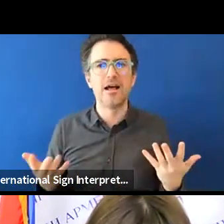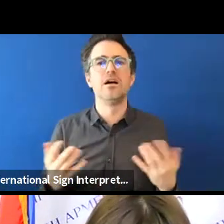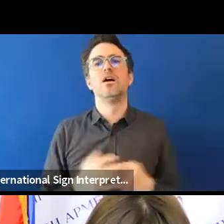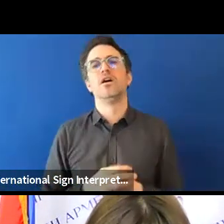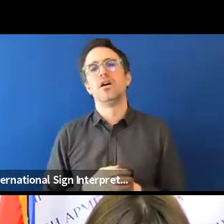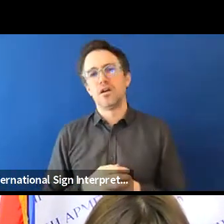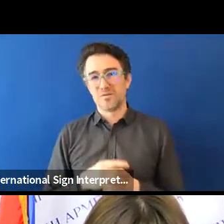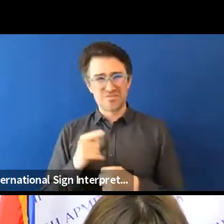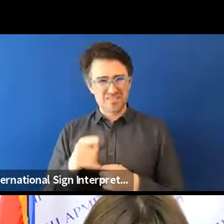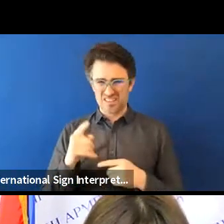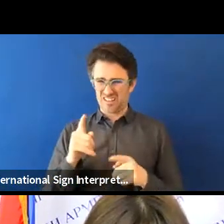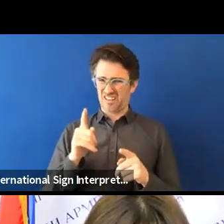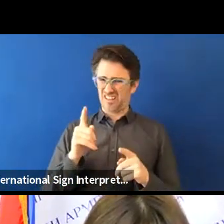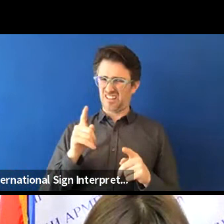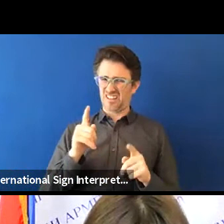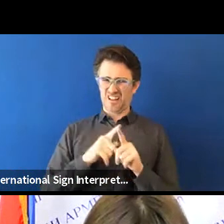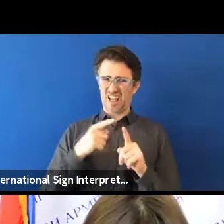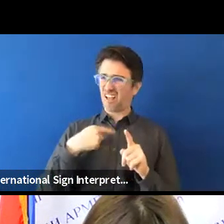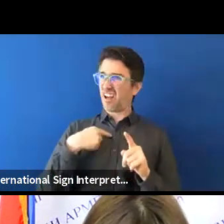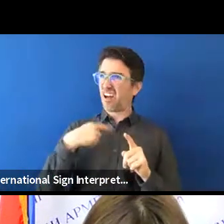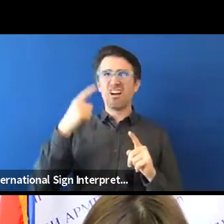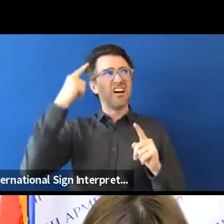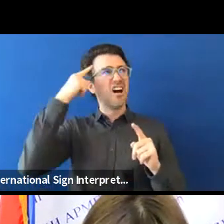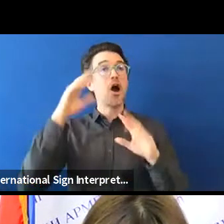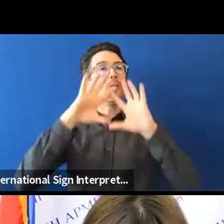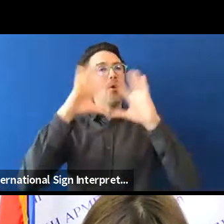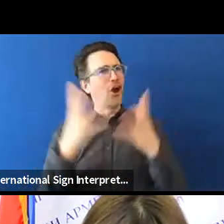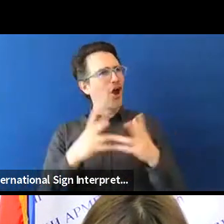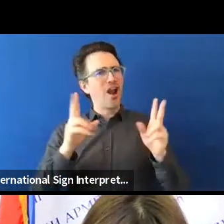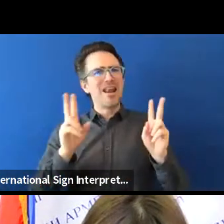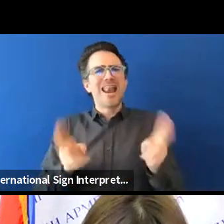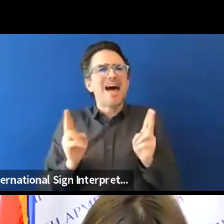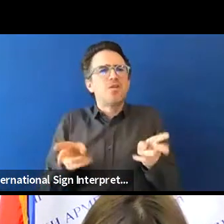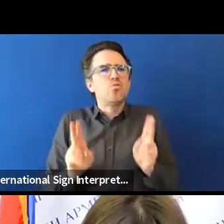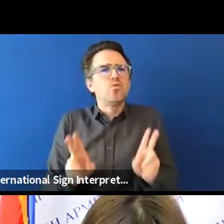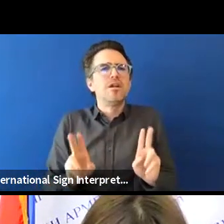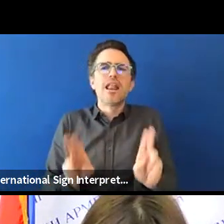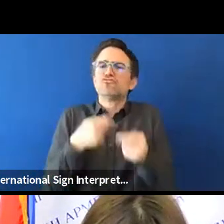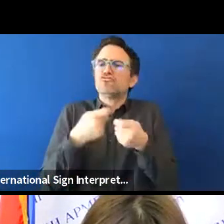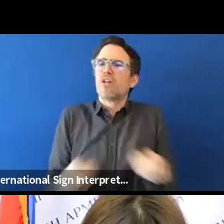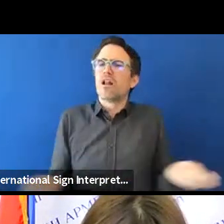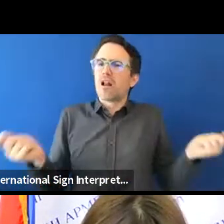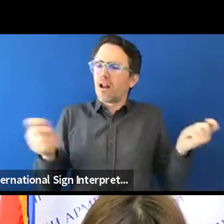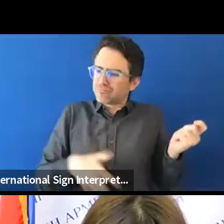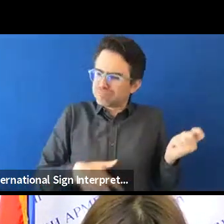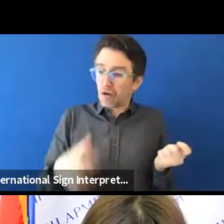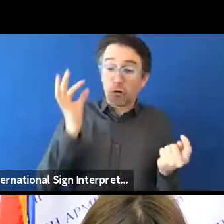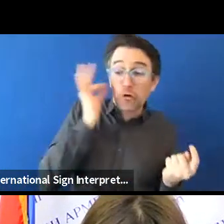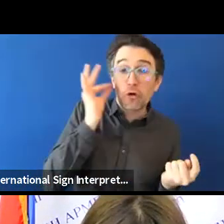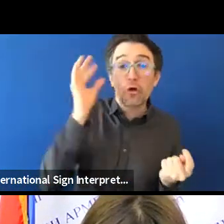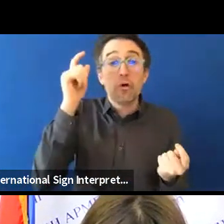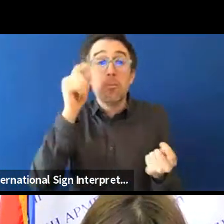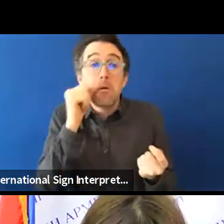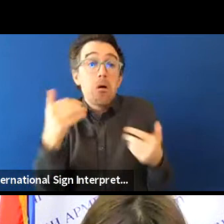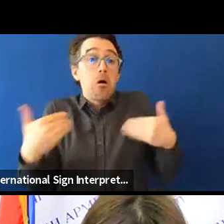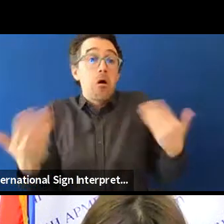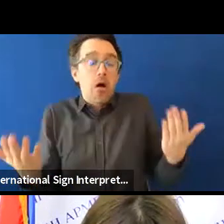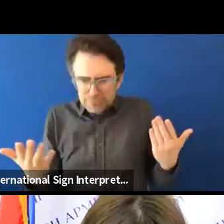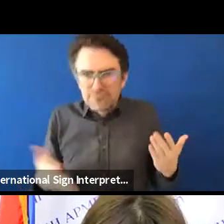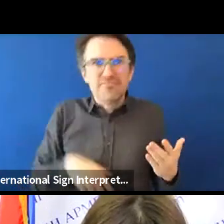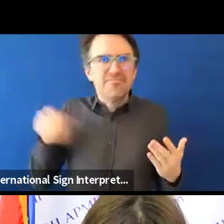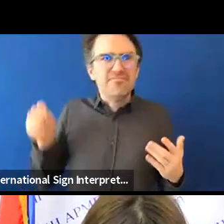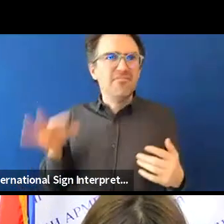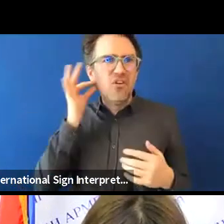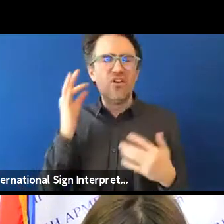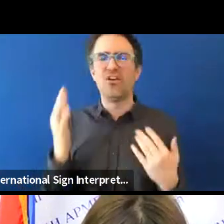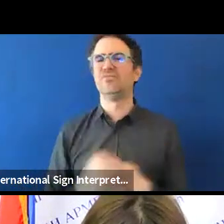are deeply rooted in social norms and stereotypes across cultures and